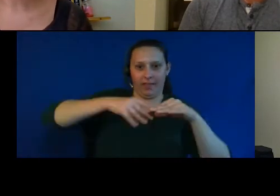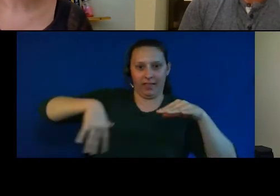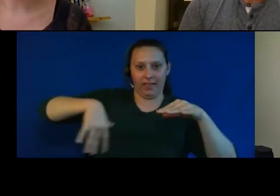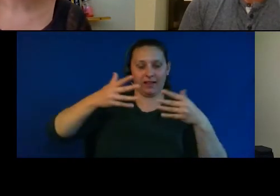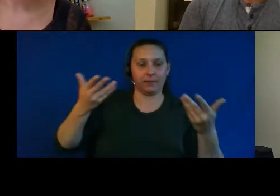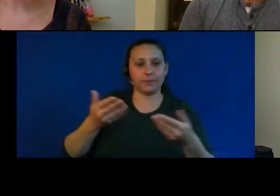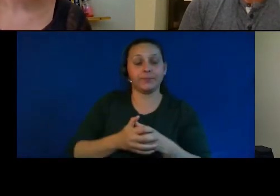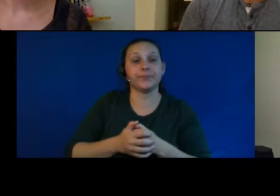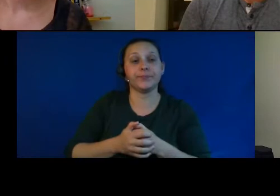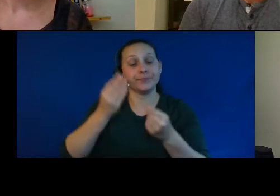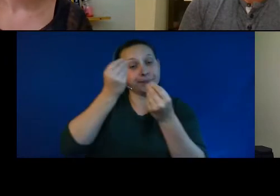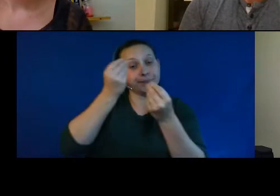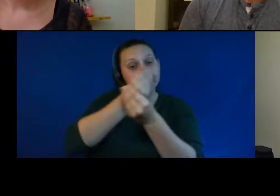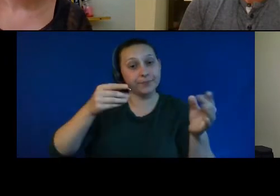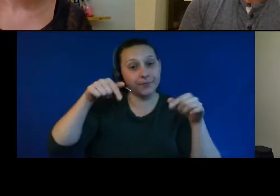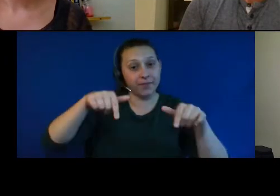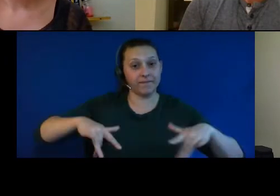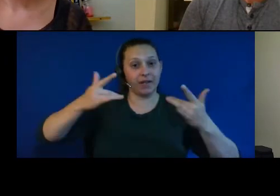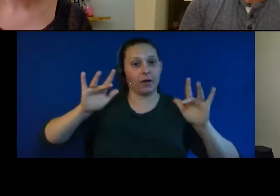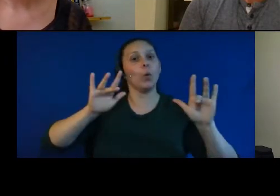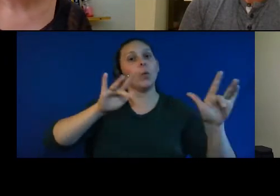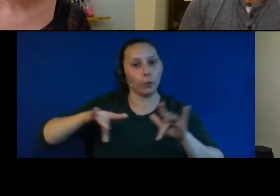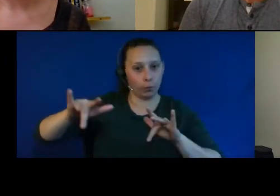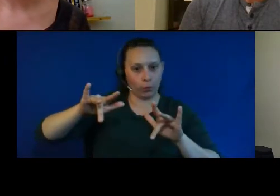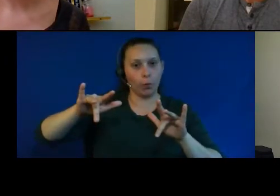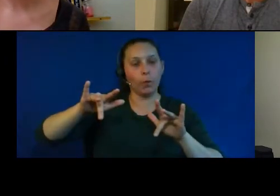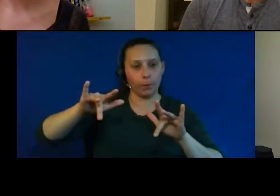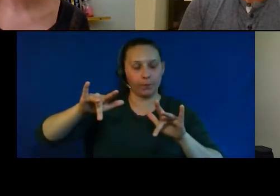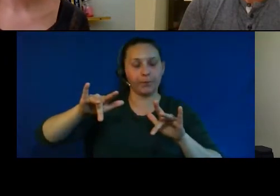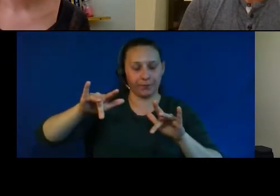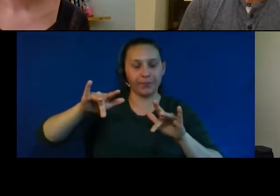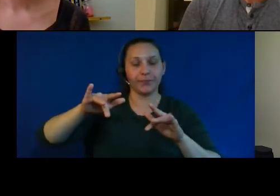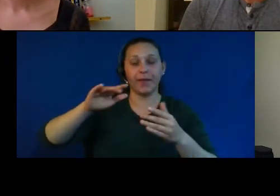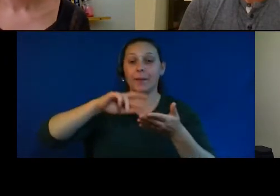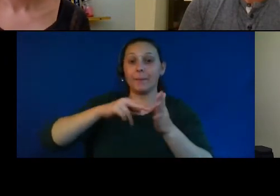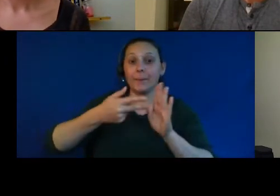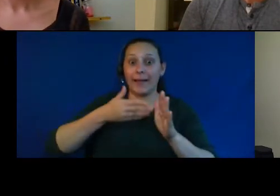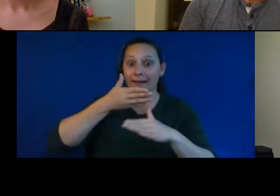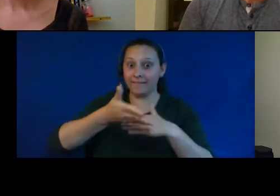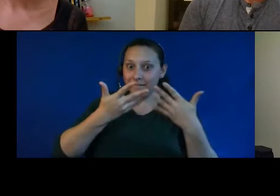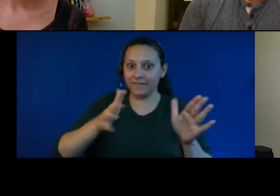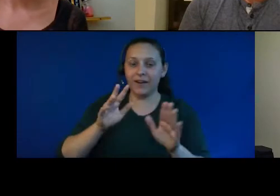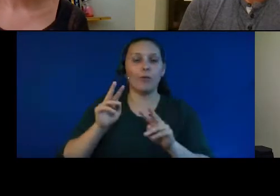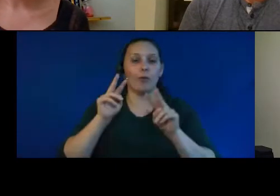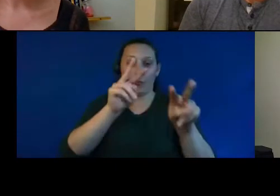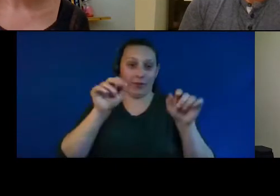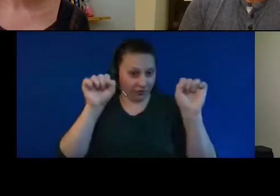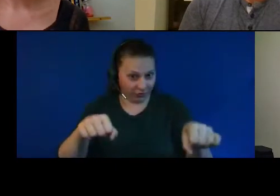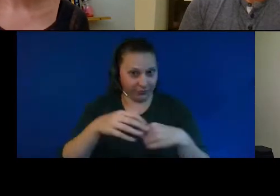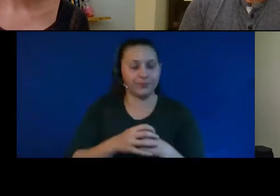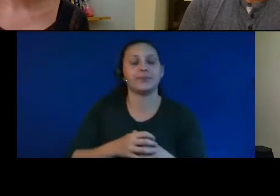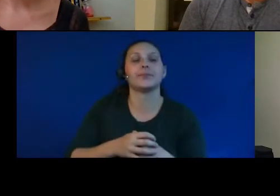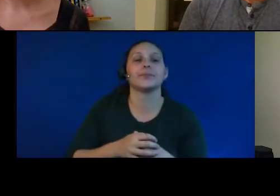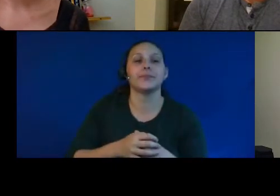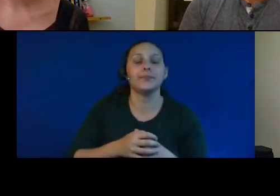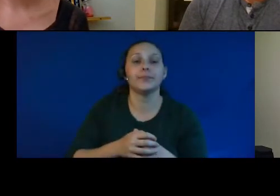being recorded and it can be watched afterwards. During this event, you'll also be able